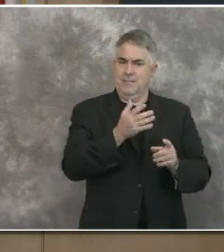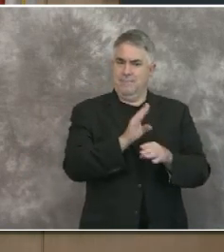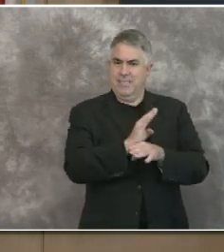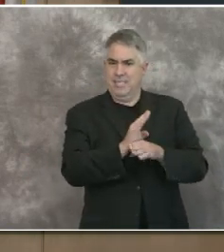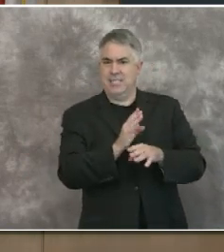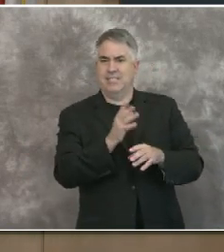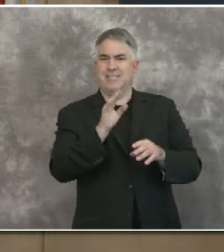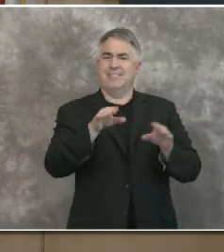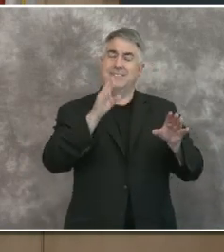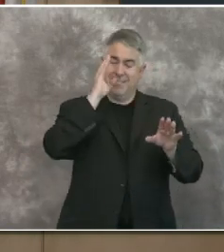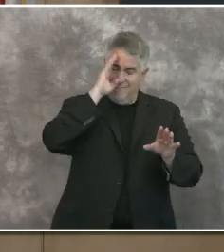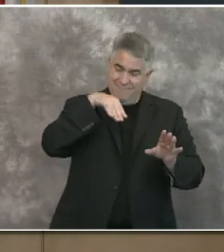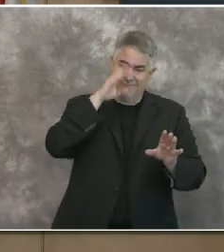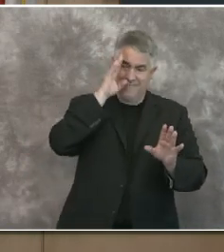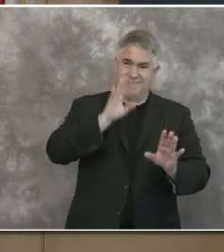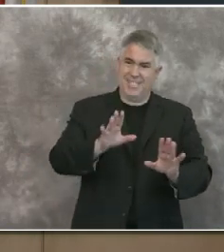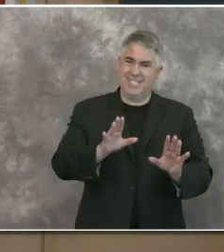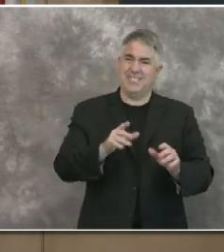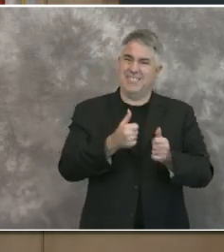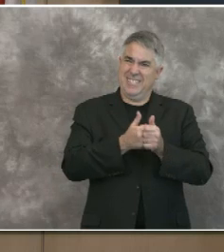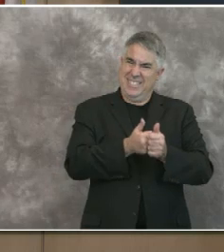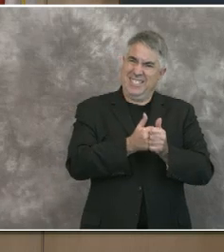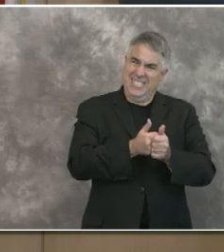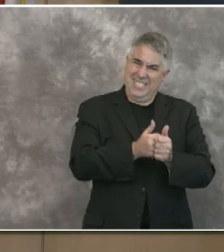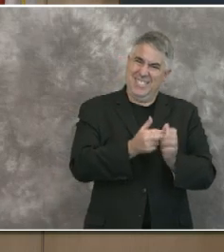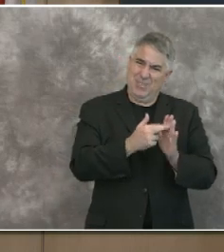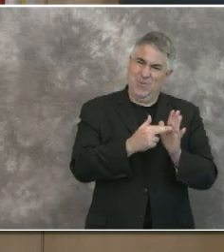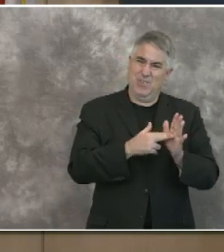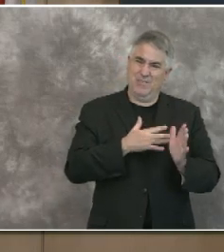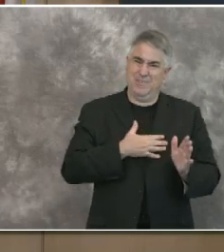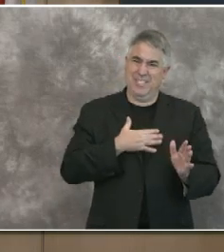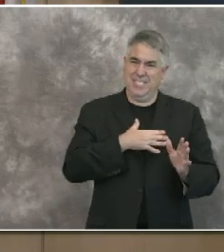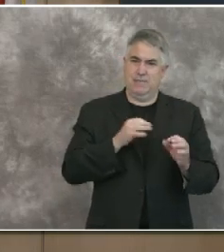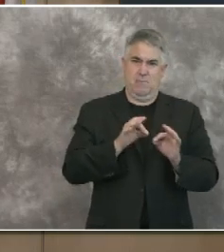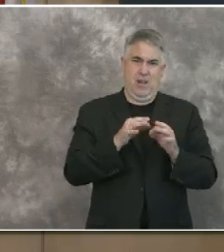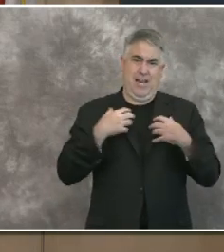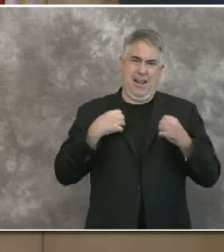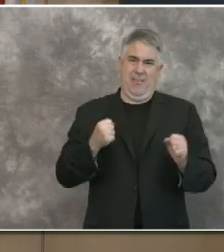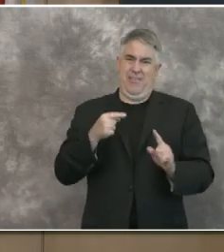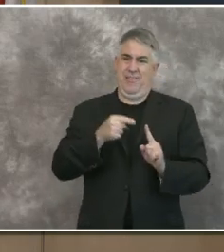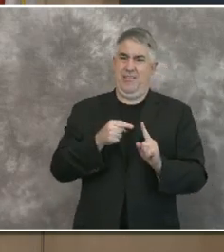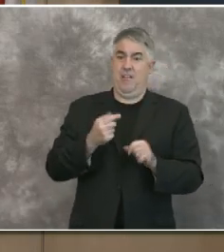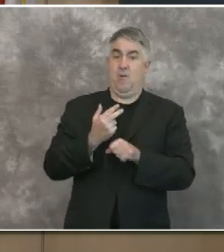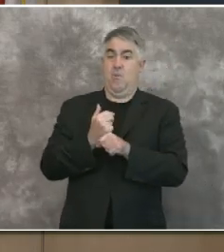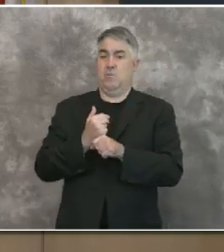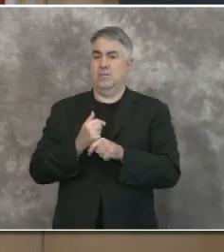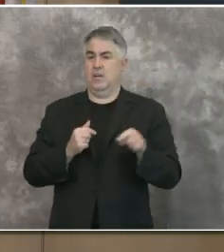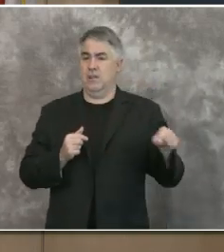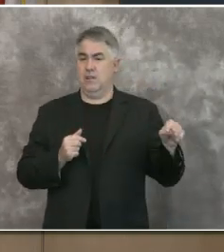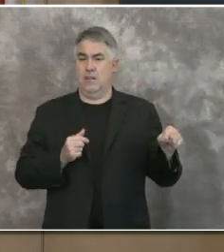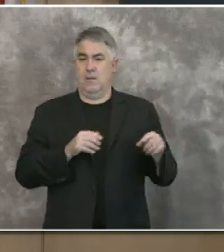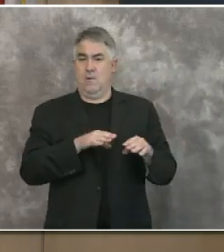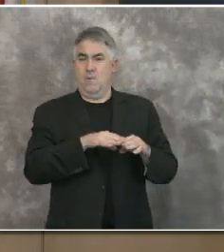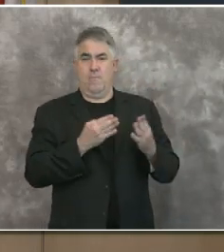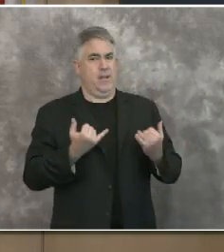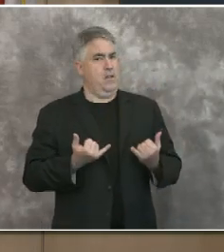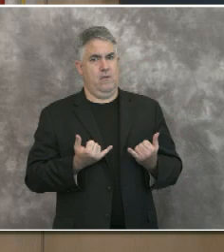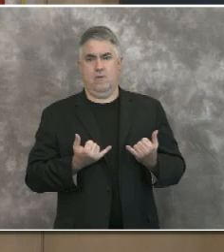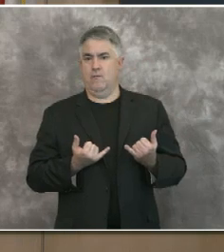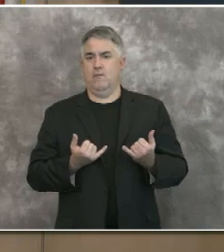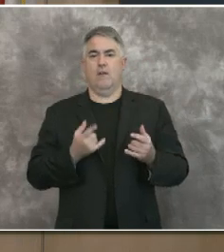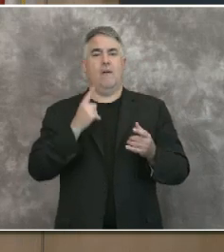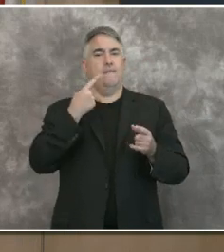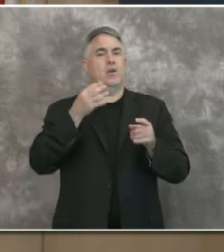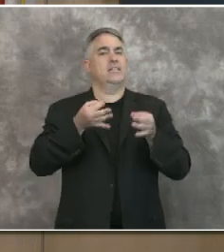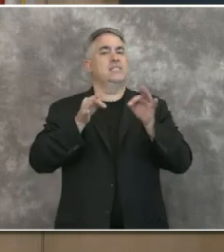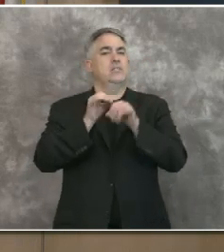continued compliance and continued help. As it relates to hotels, they're allowed to be open now for essential workers